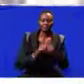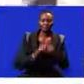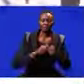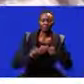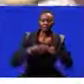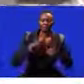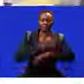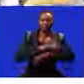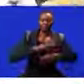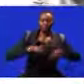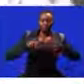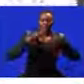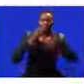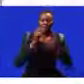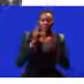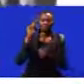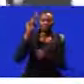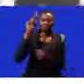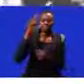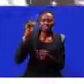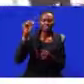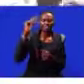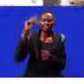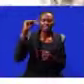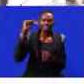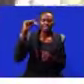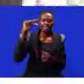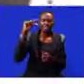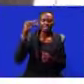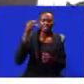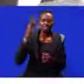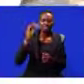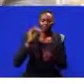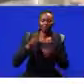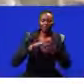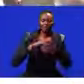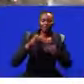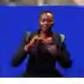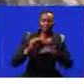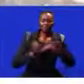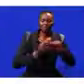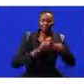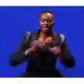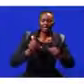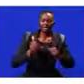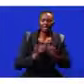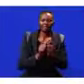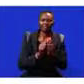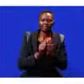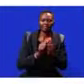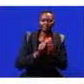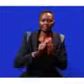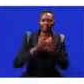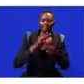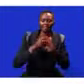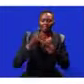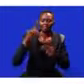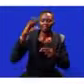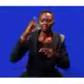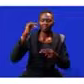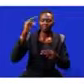skund nyiri ma Nyangajo Girls High School mayudore kar chung' od bura ma Karachuonyo e kaunti ma Homabay Mikai Victoria Chieng'